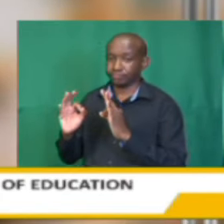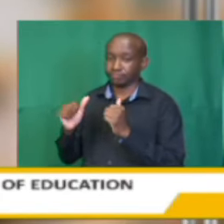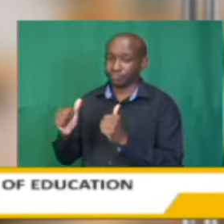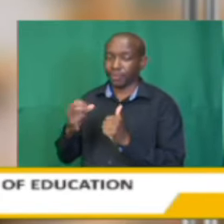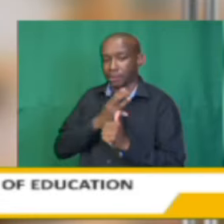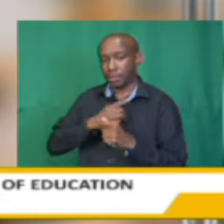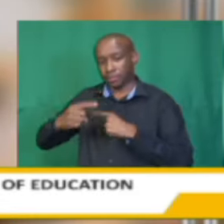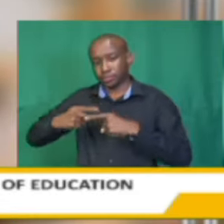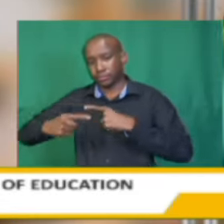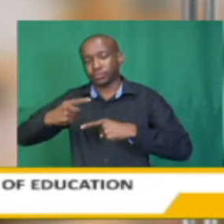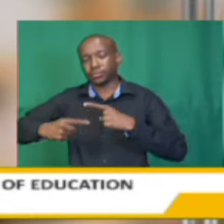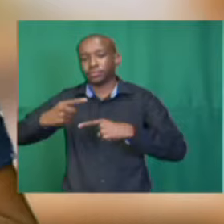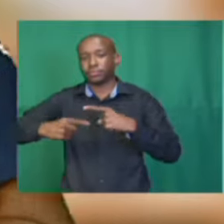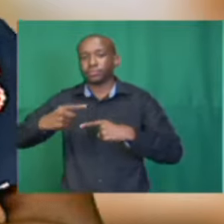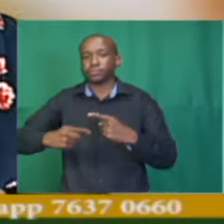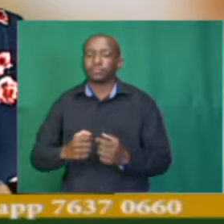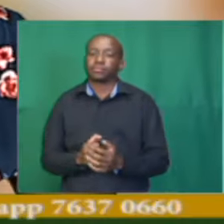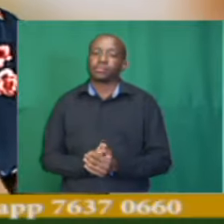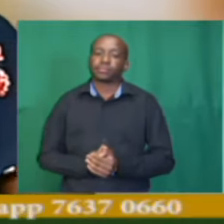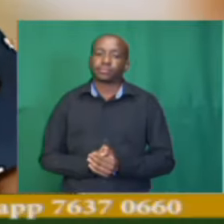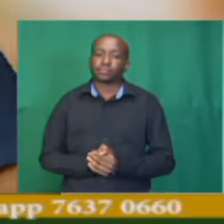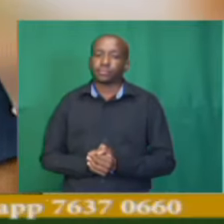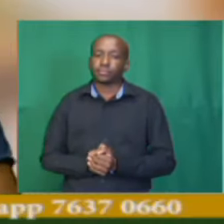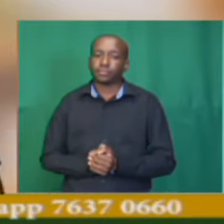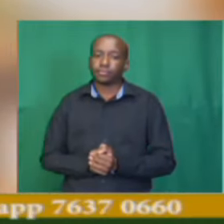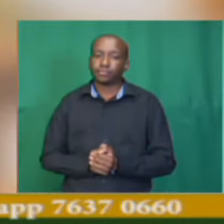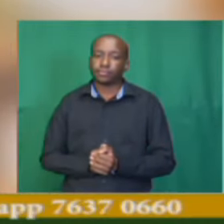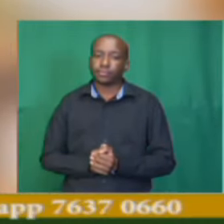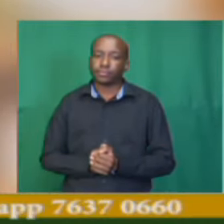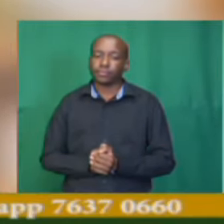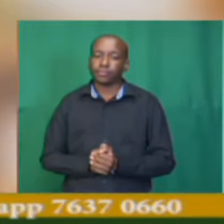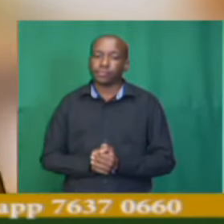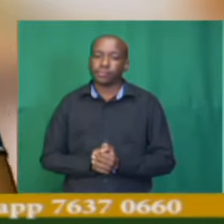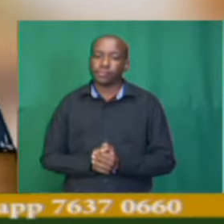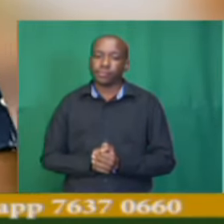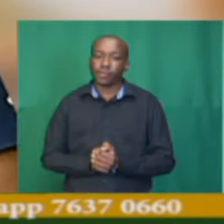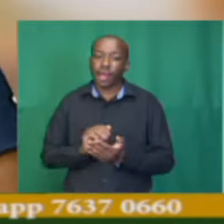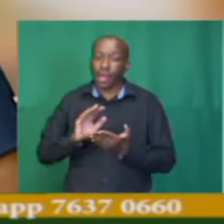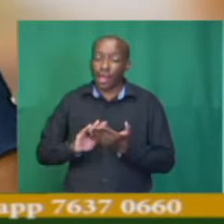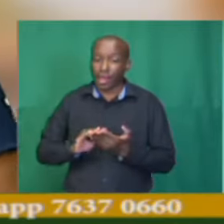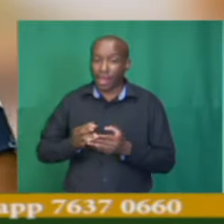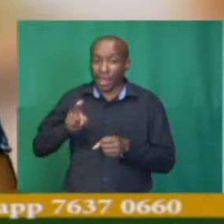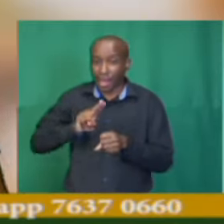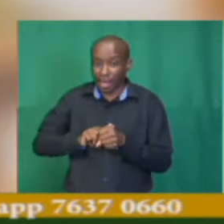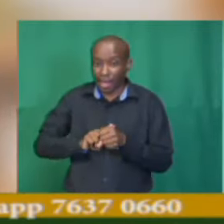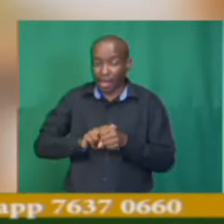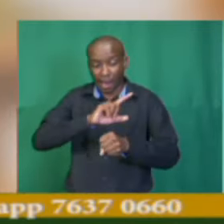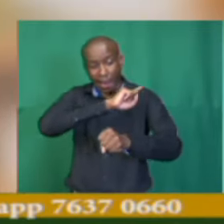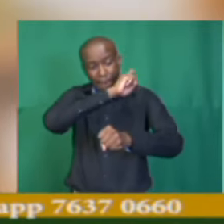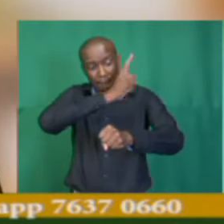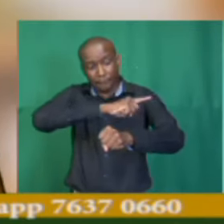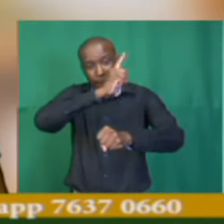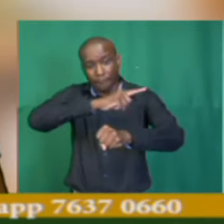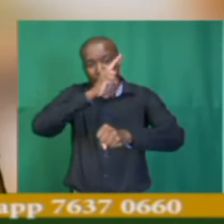on with the lesson. Thank you, Lilarato. And then there is also Mount